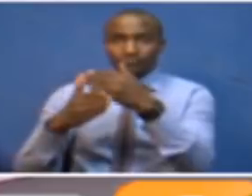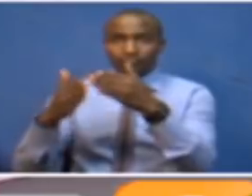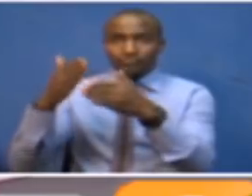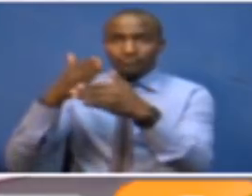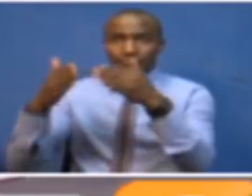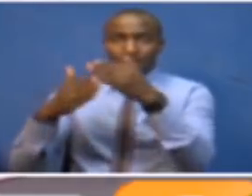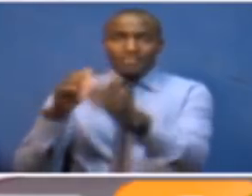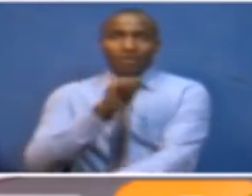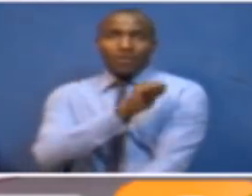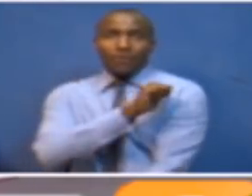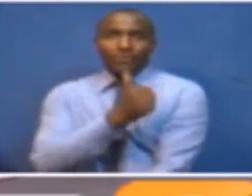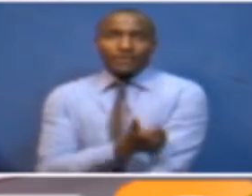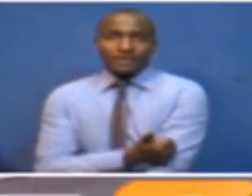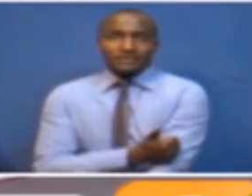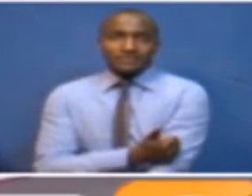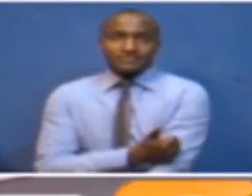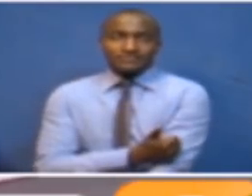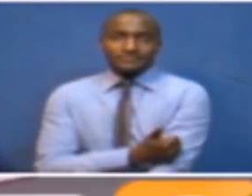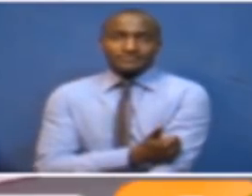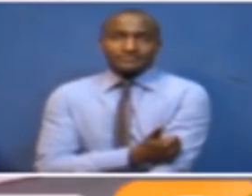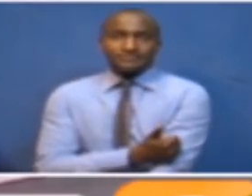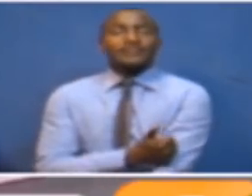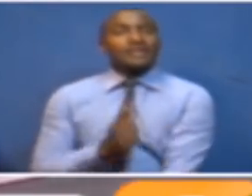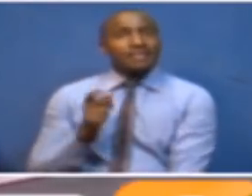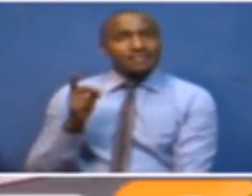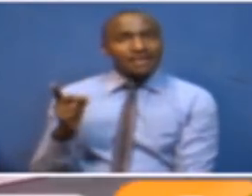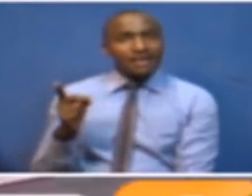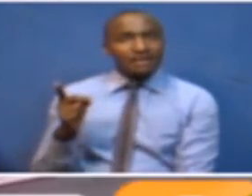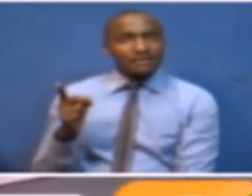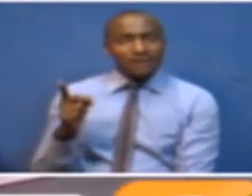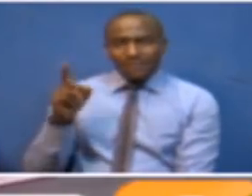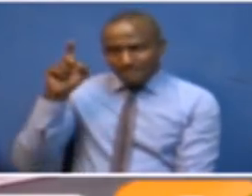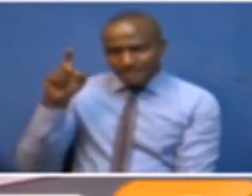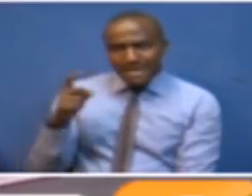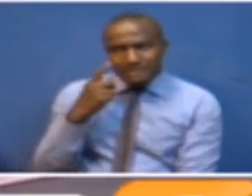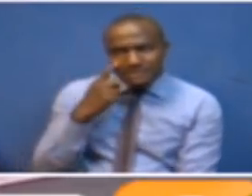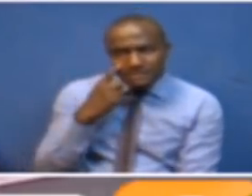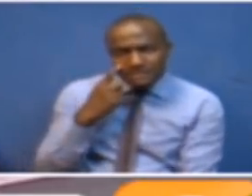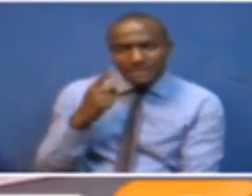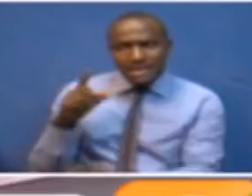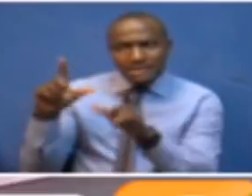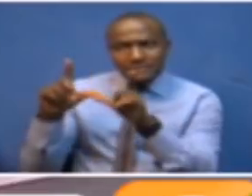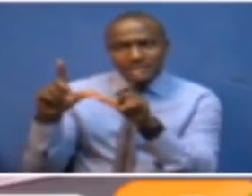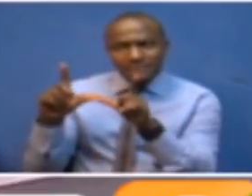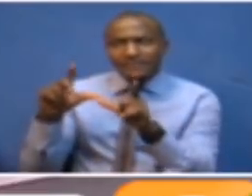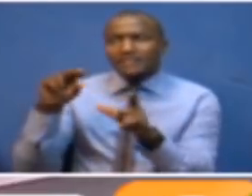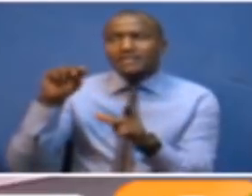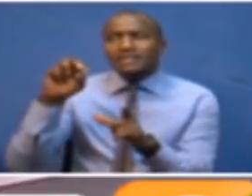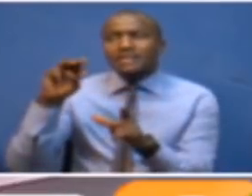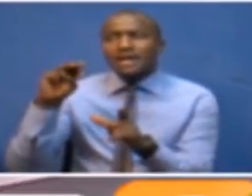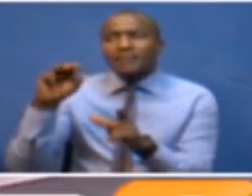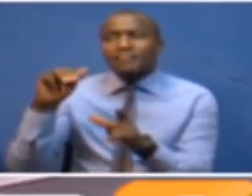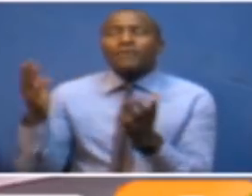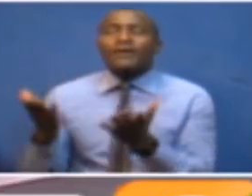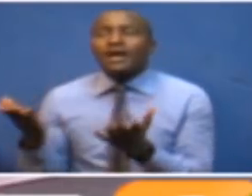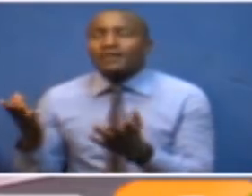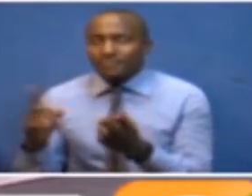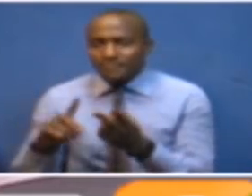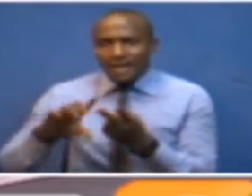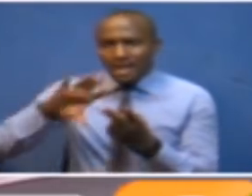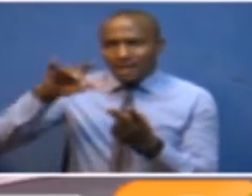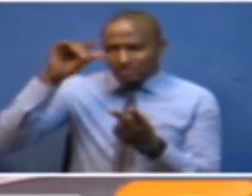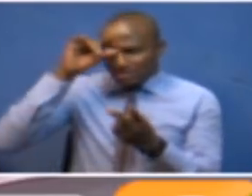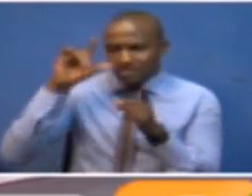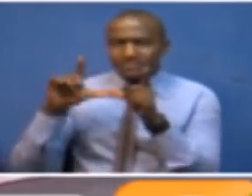for construction in the country. They will seek to see if you've got the certification from NEMA and from the county